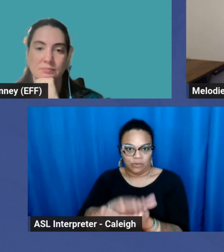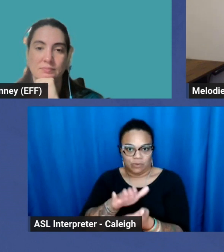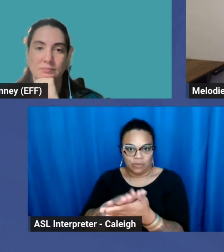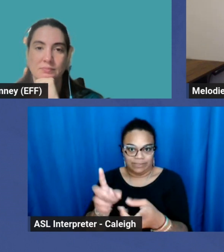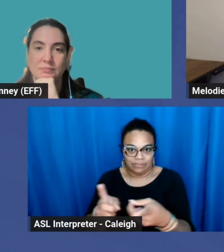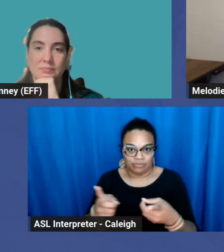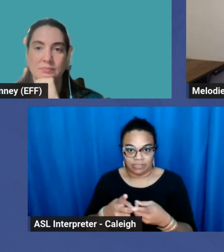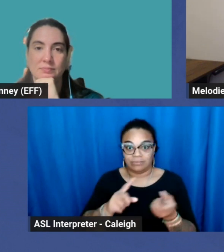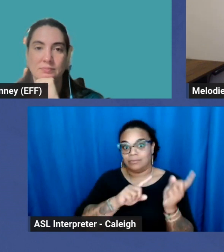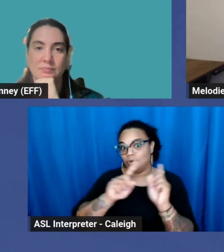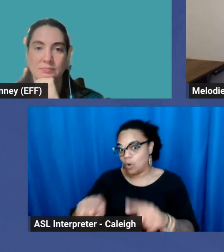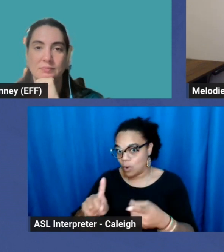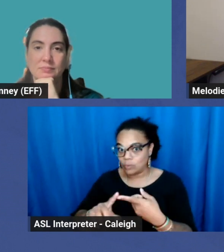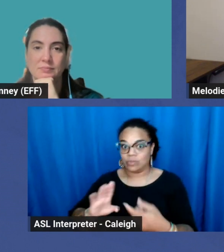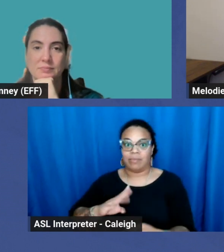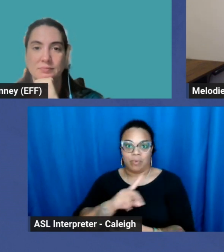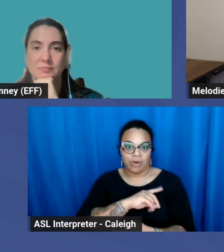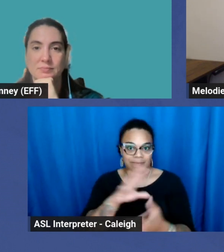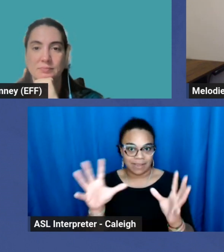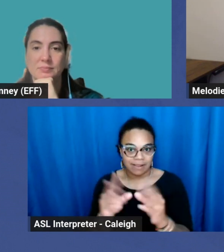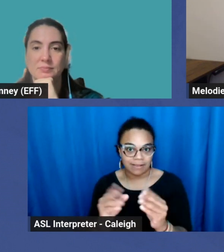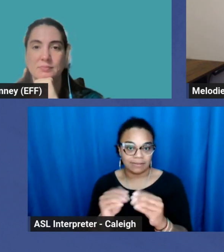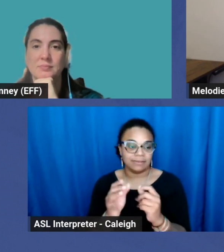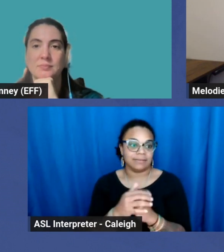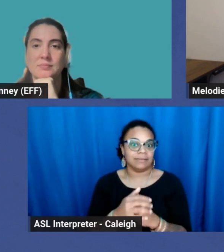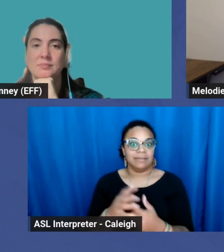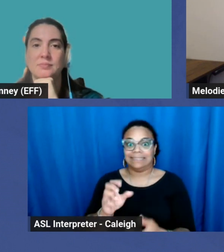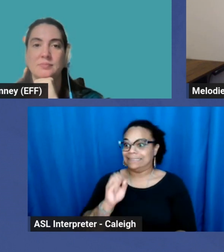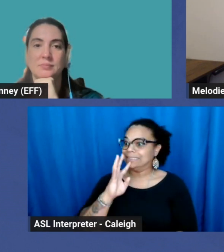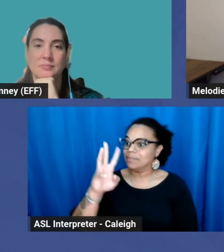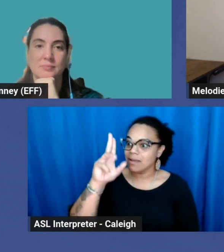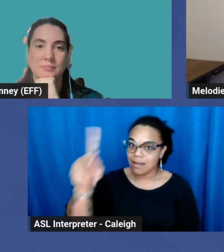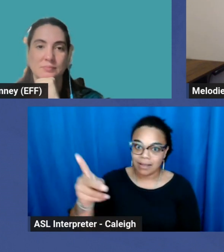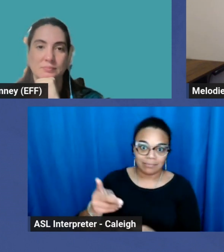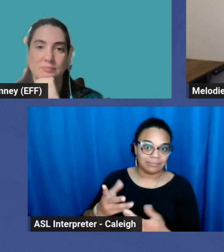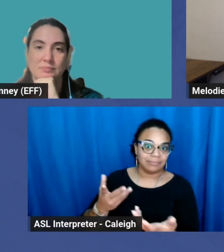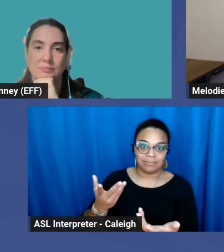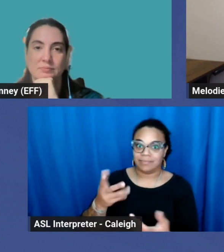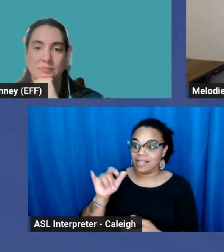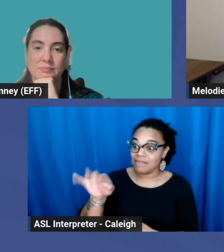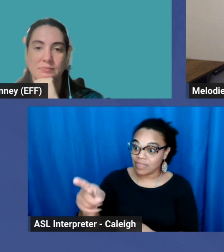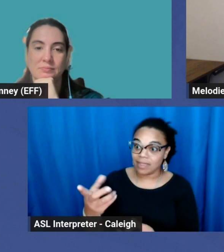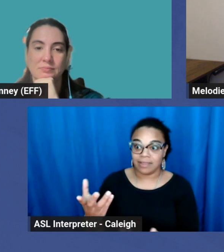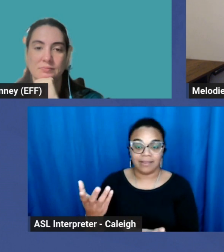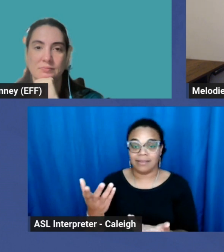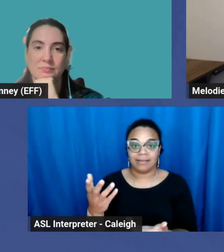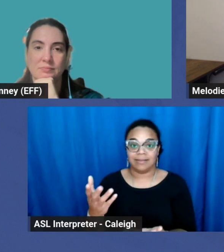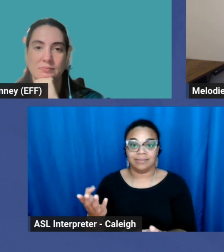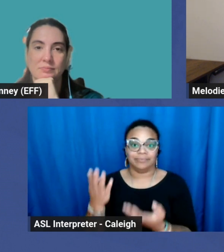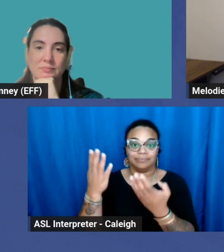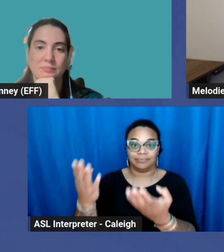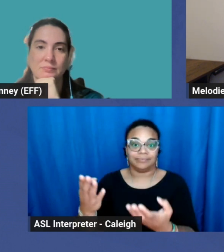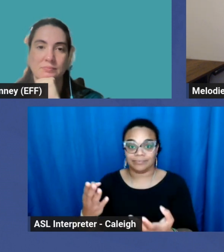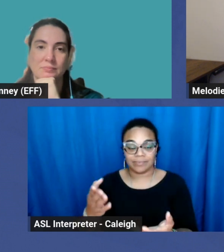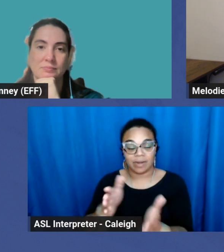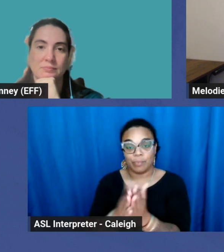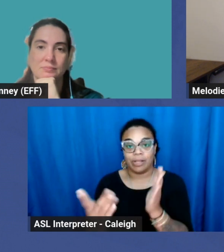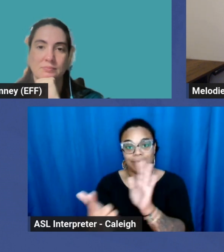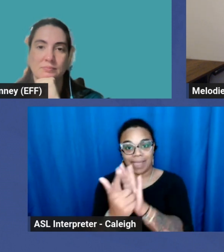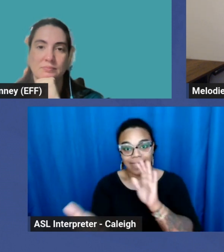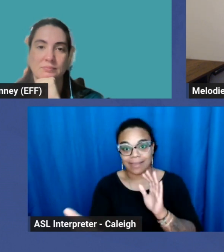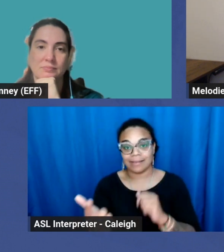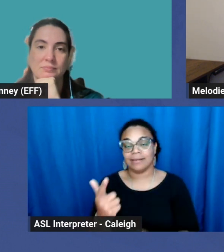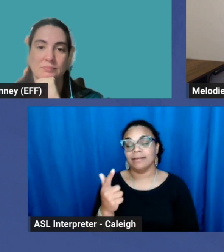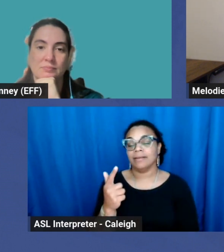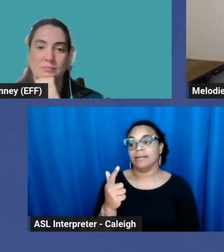Go to the board meetings. Be a voice when book ban when book bans are